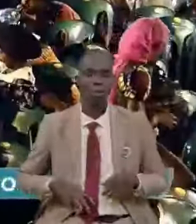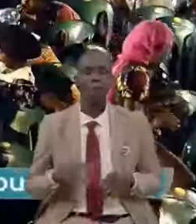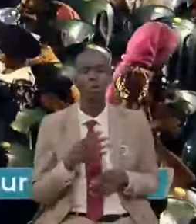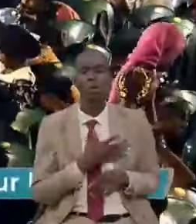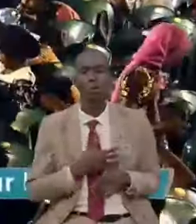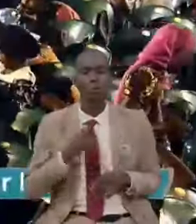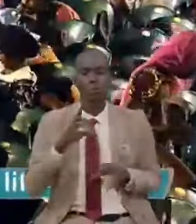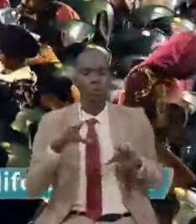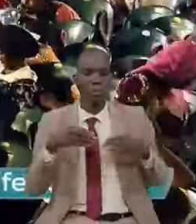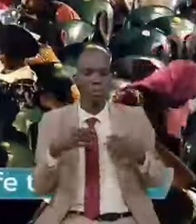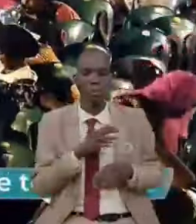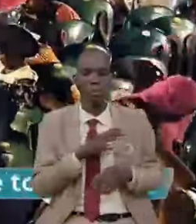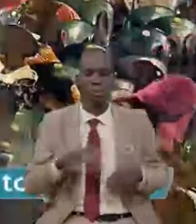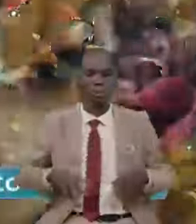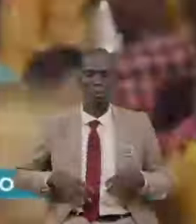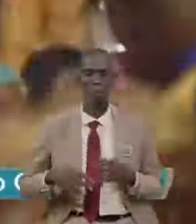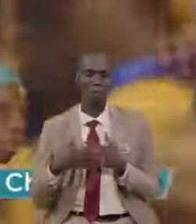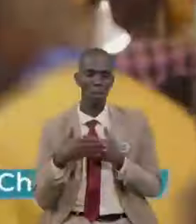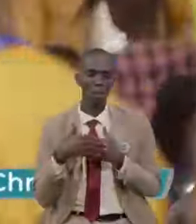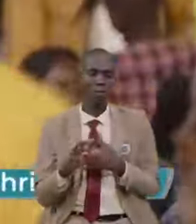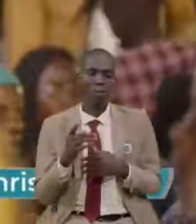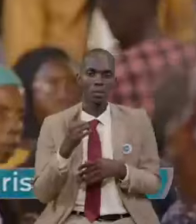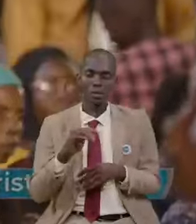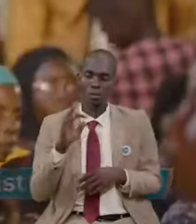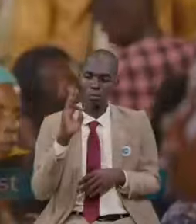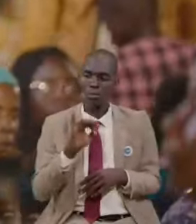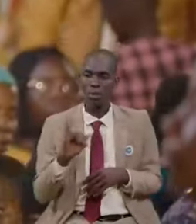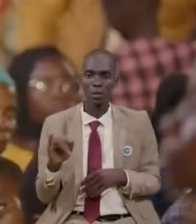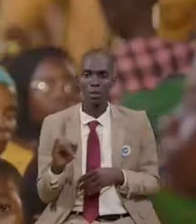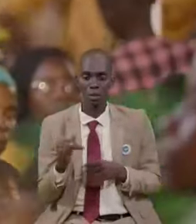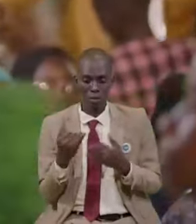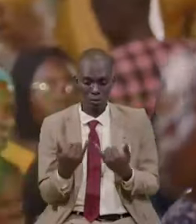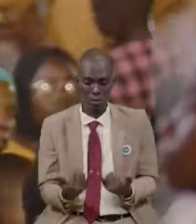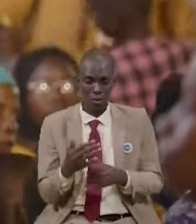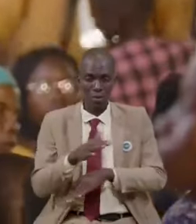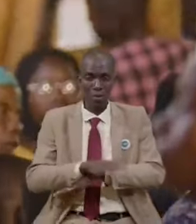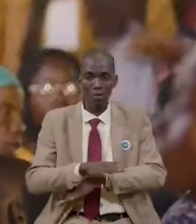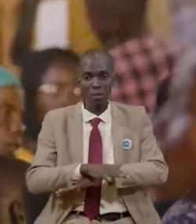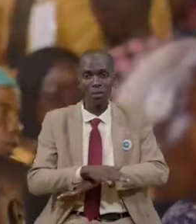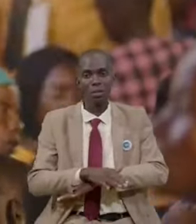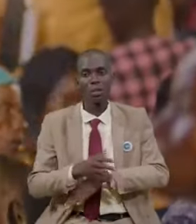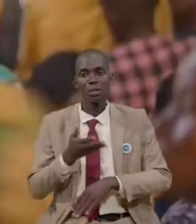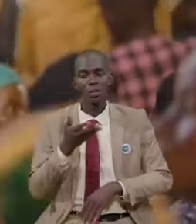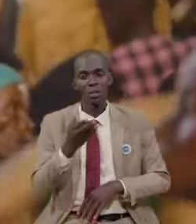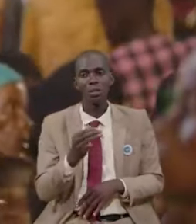Christ after the pastor's message this evening, there is a link,